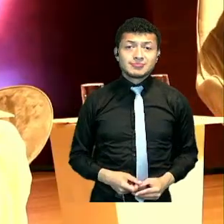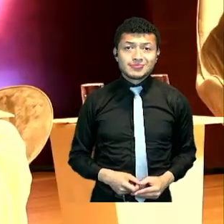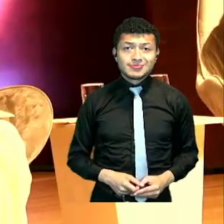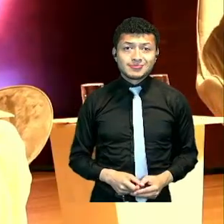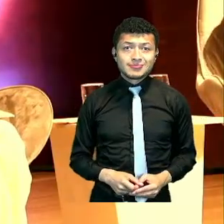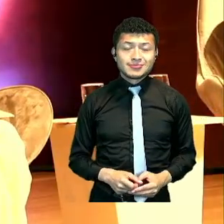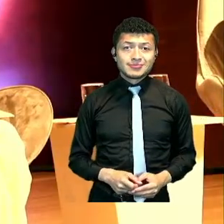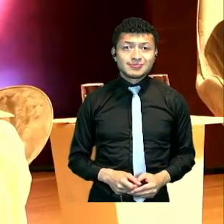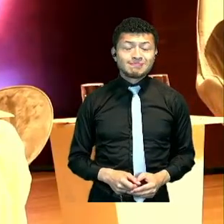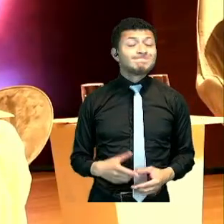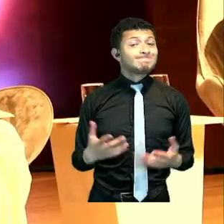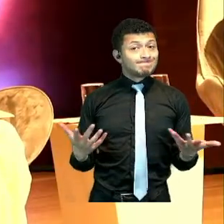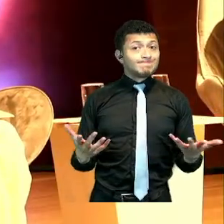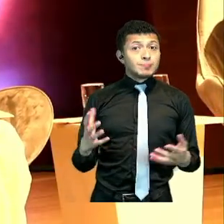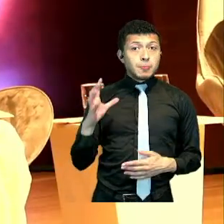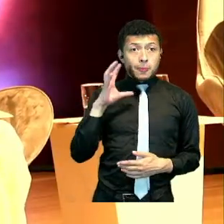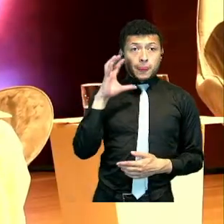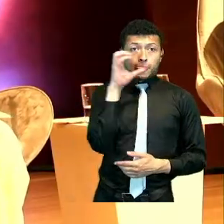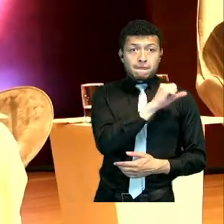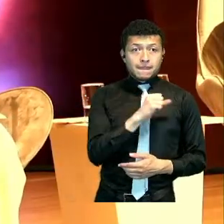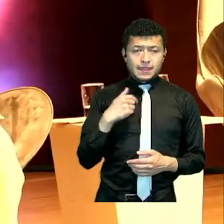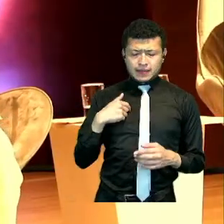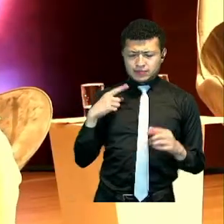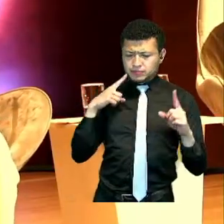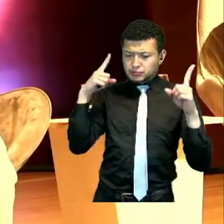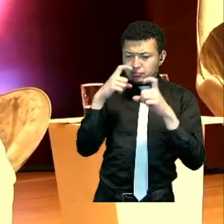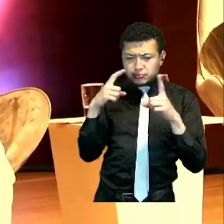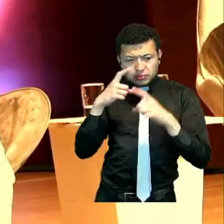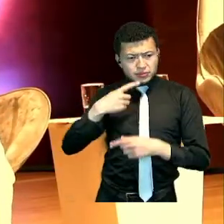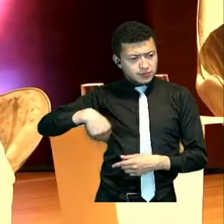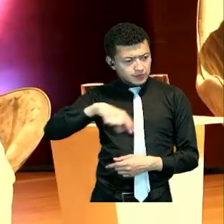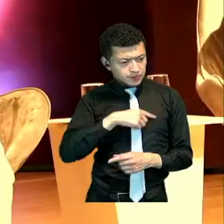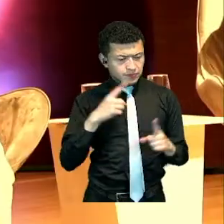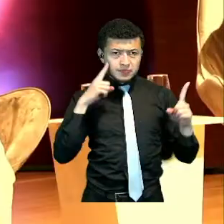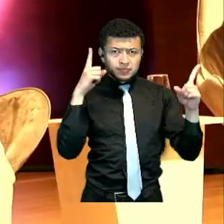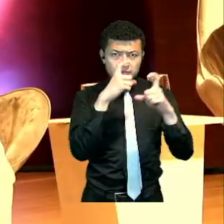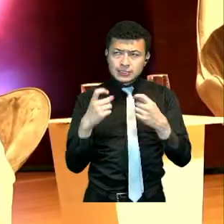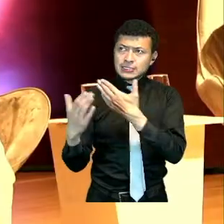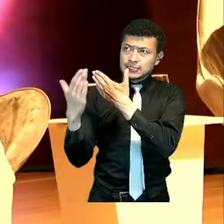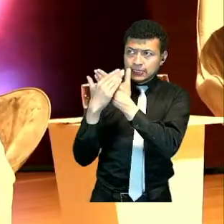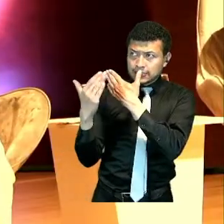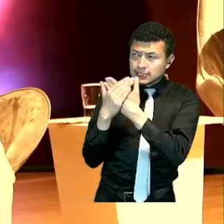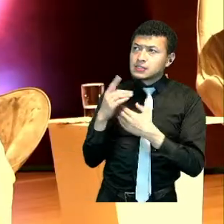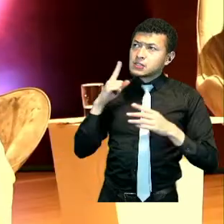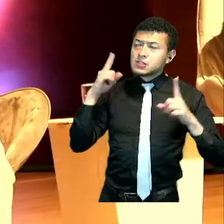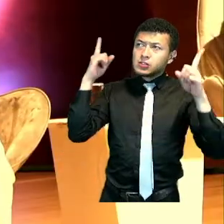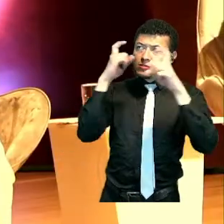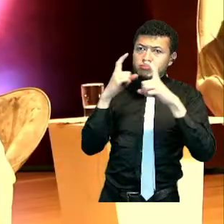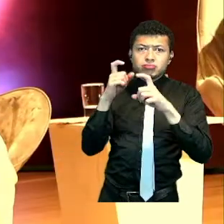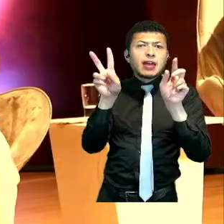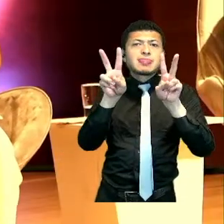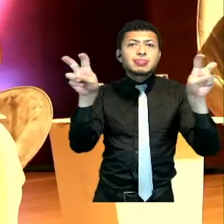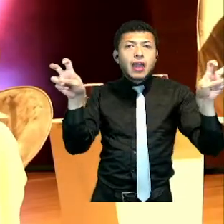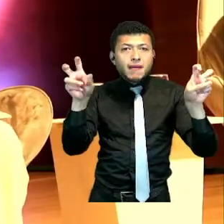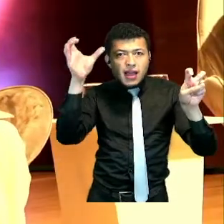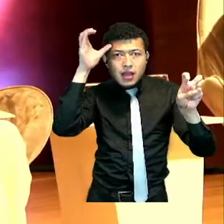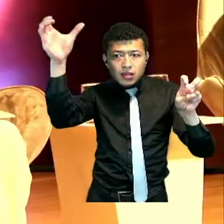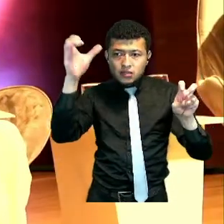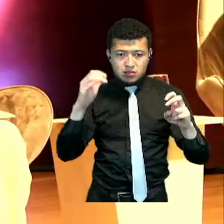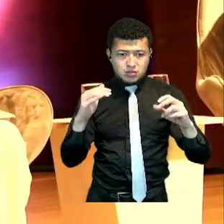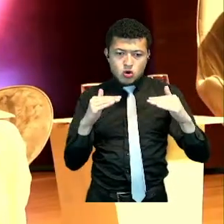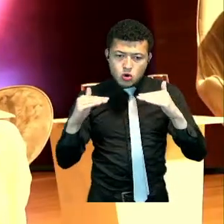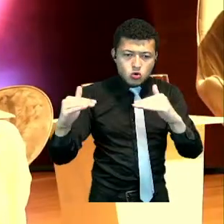model. That's all she said. So when we are thinking and we are invited to think